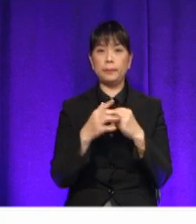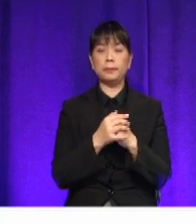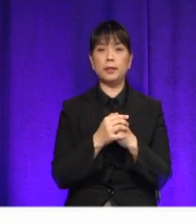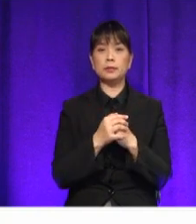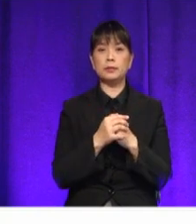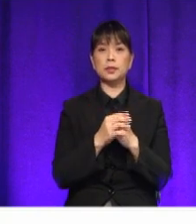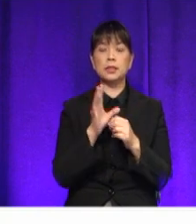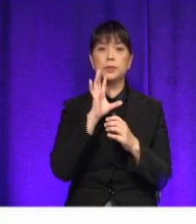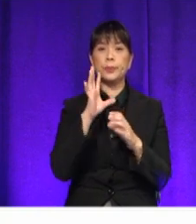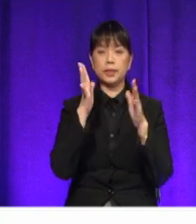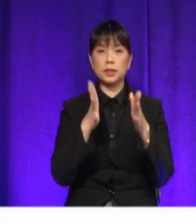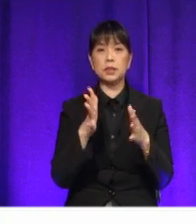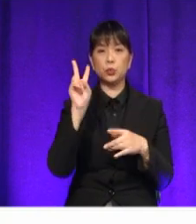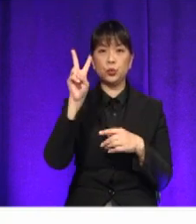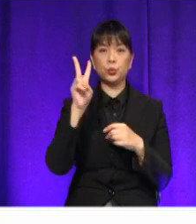Varshika?